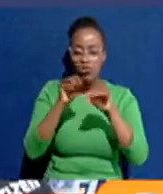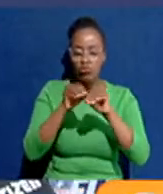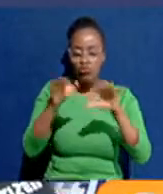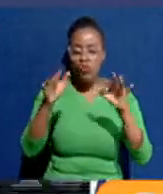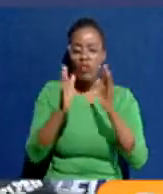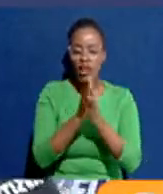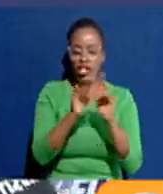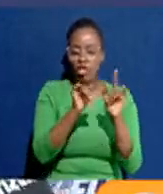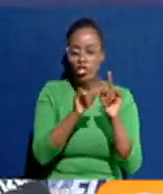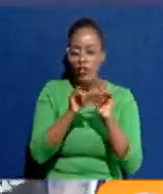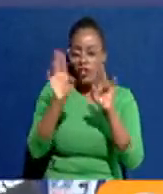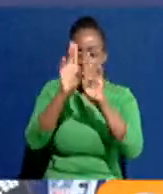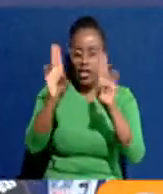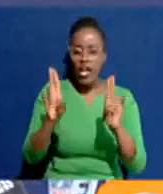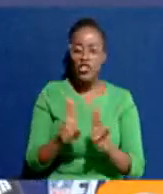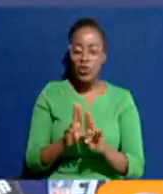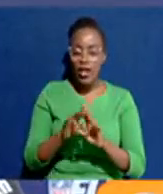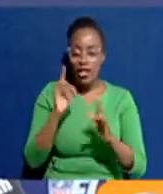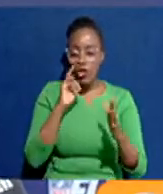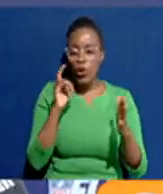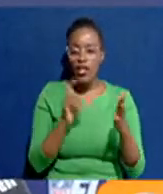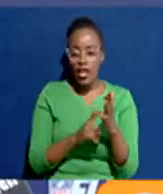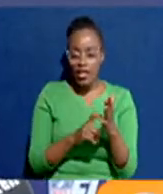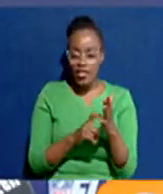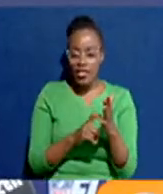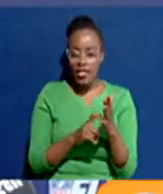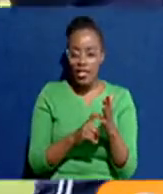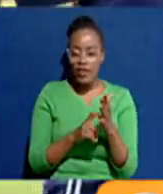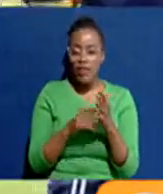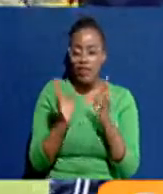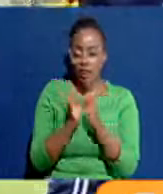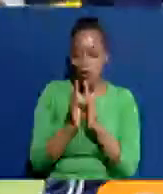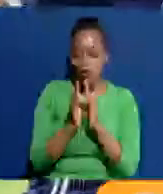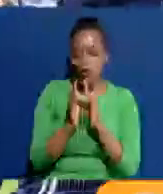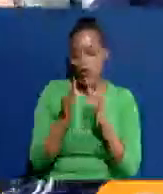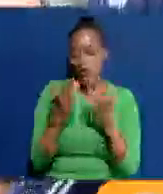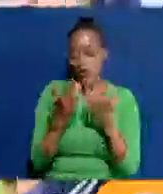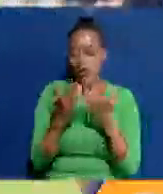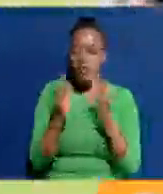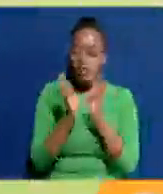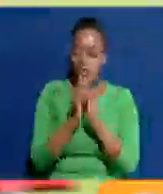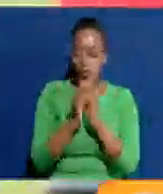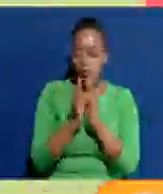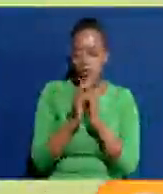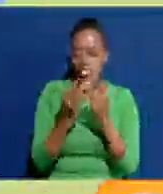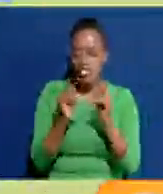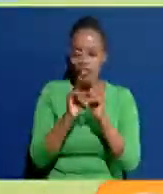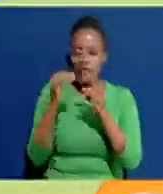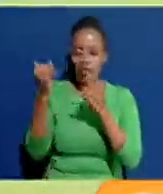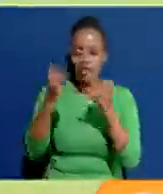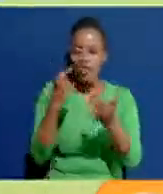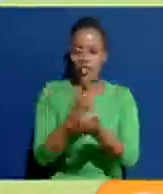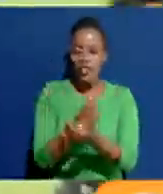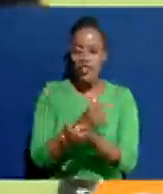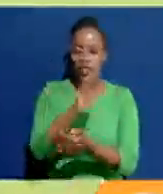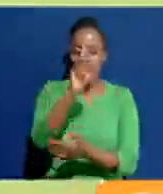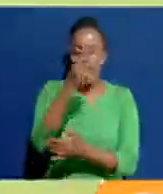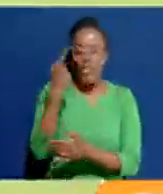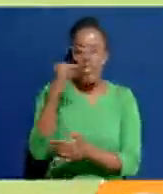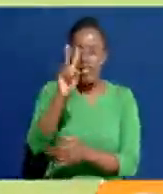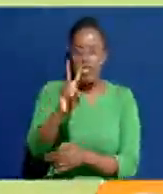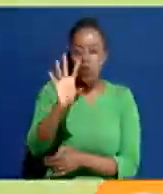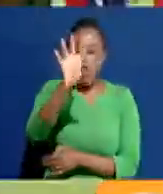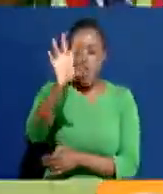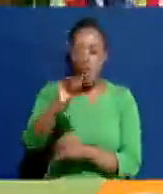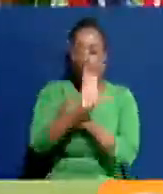And it's also an internationally recognized event. It has already been introduced in Ghana, Kenya, the second African